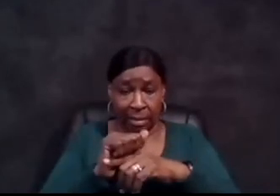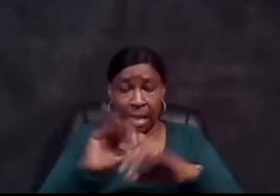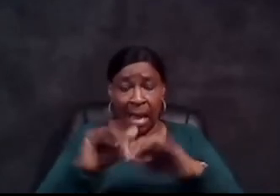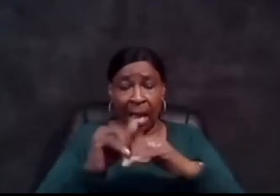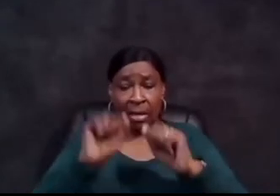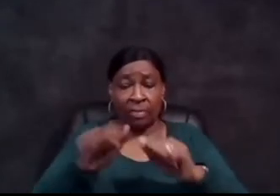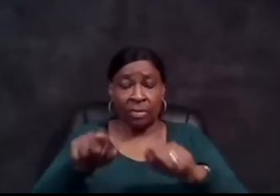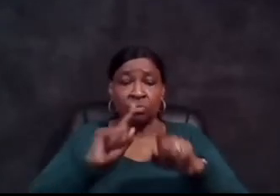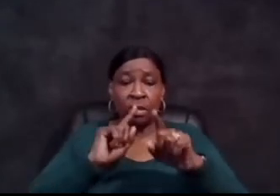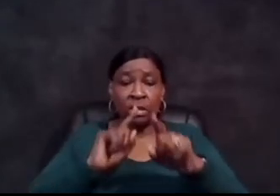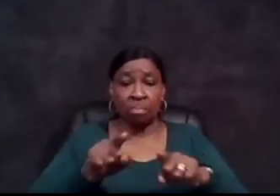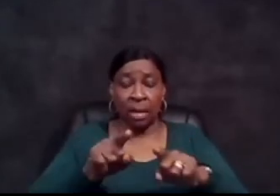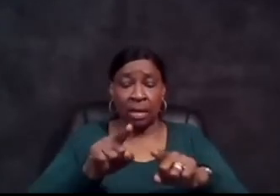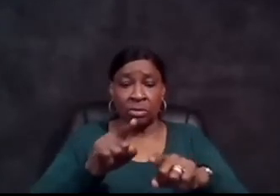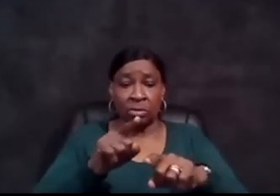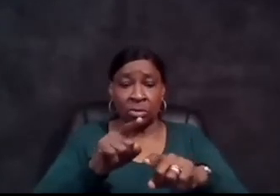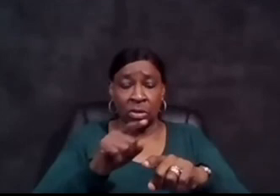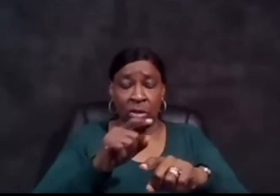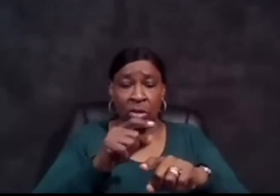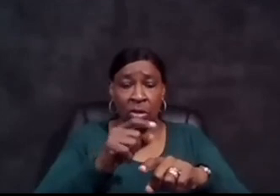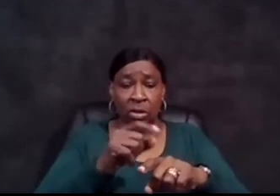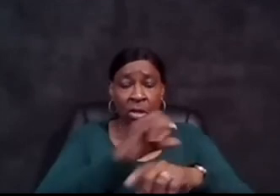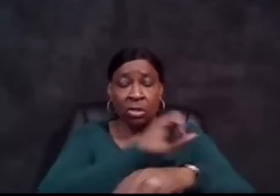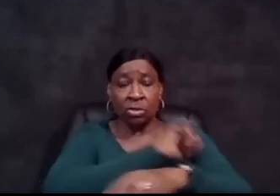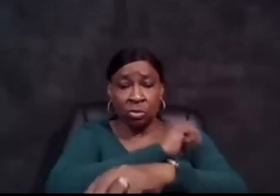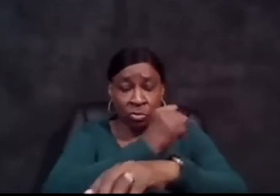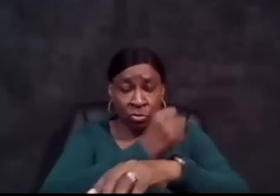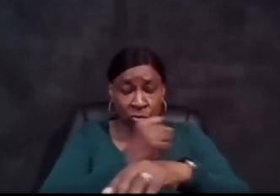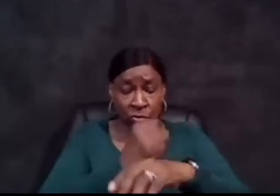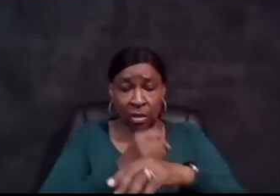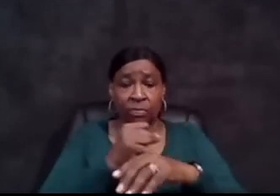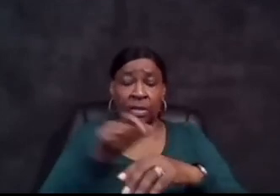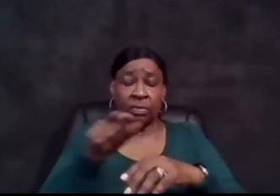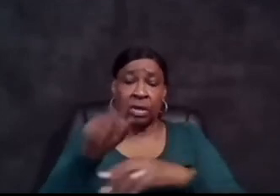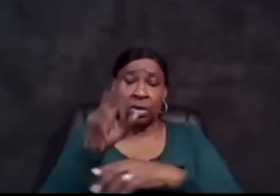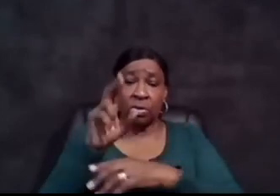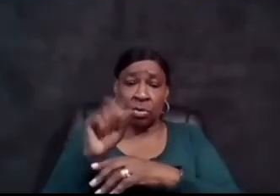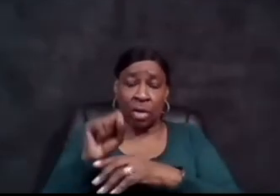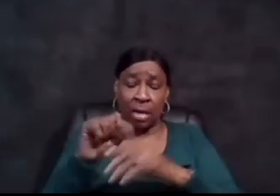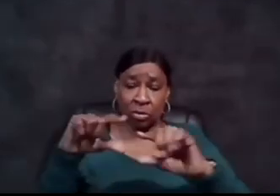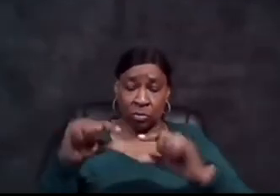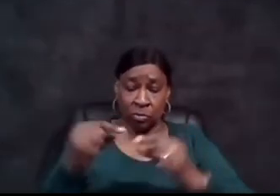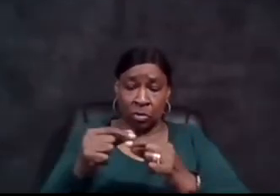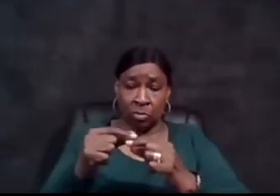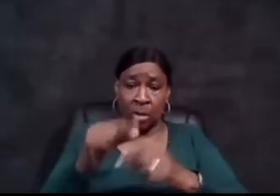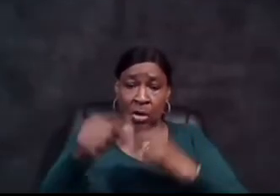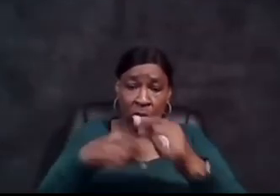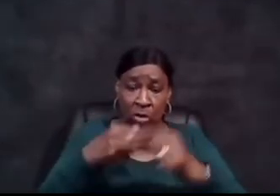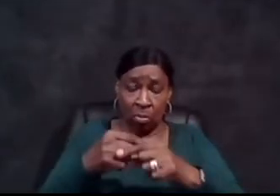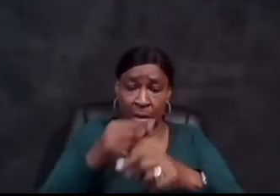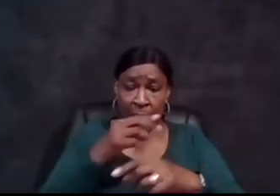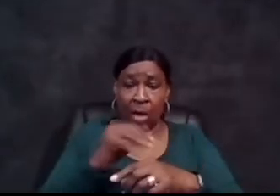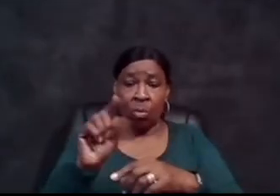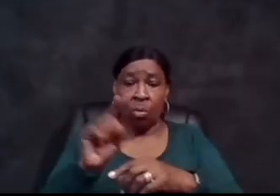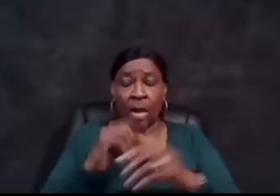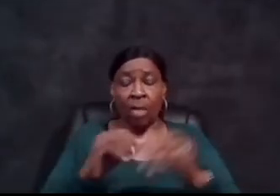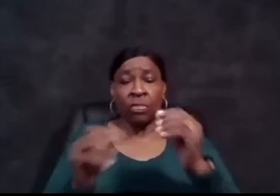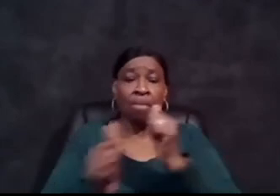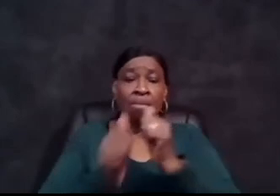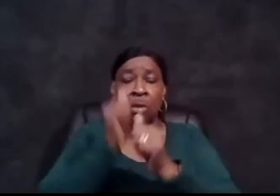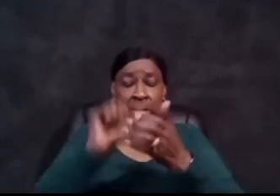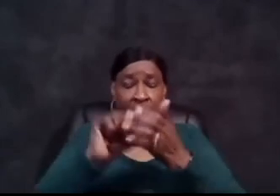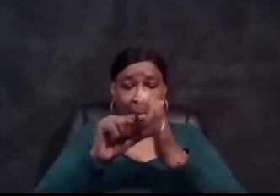US empire globally? And then three, what are the most pressing scholarly projects to take up going forward